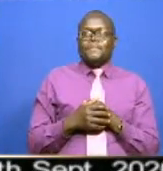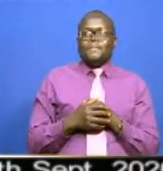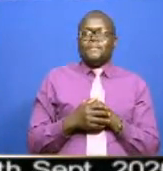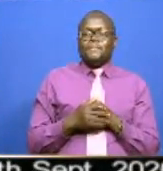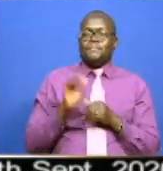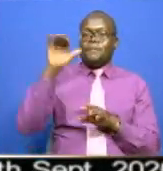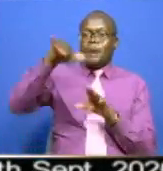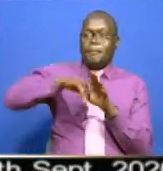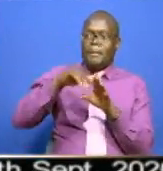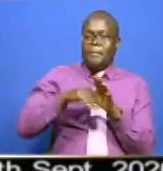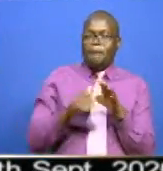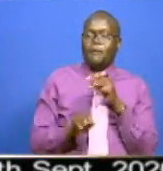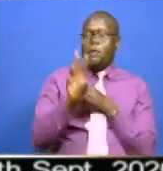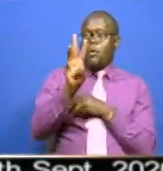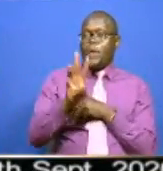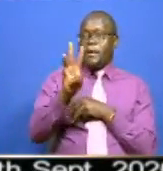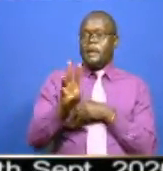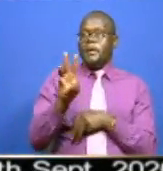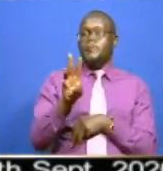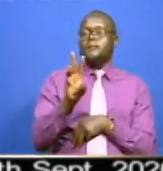Member for Wajir West.